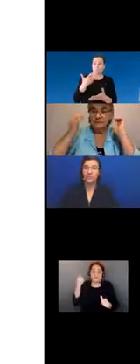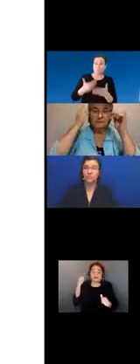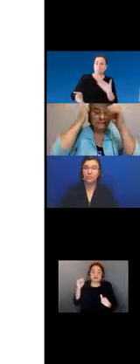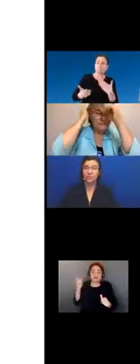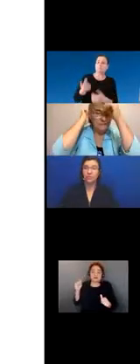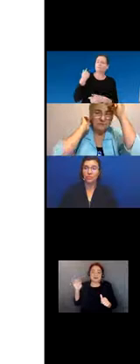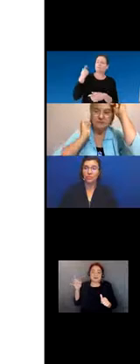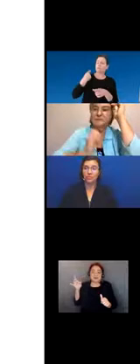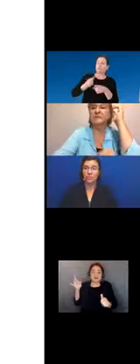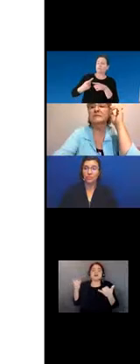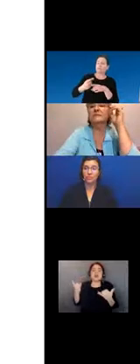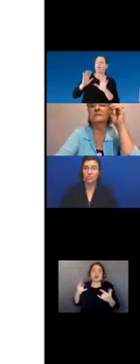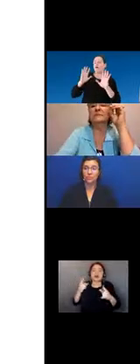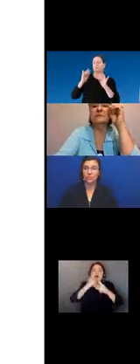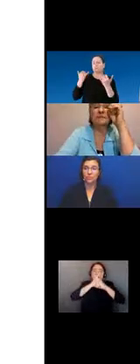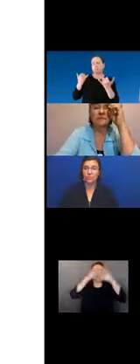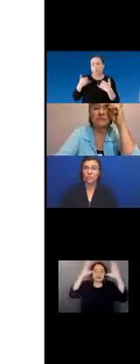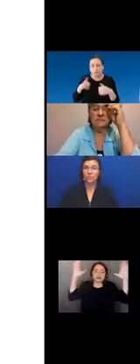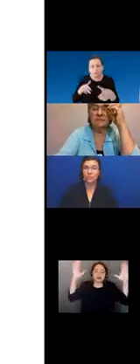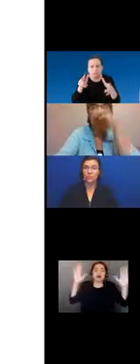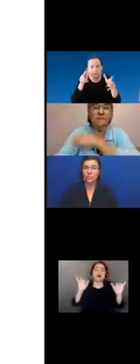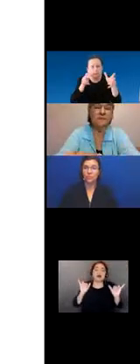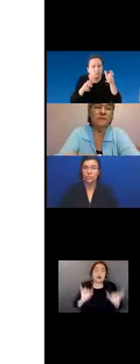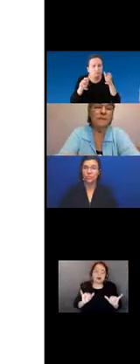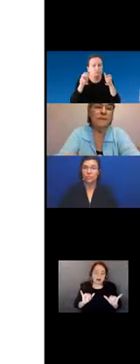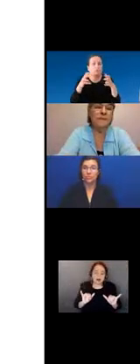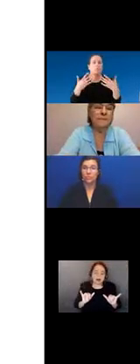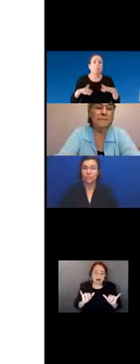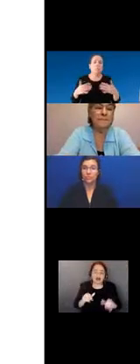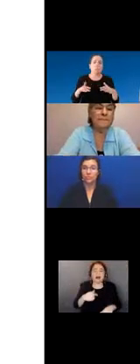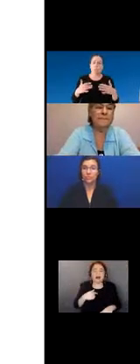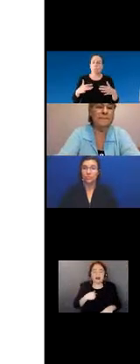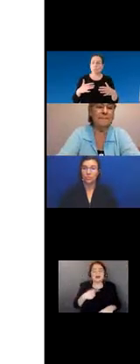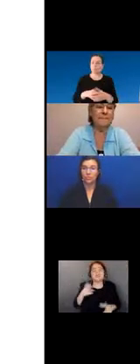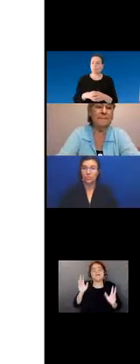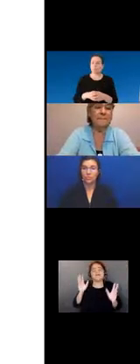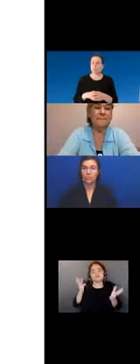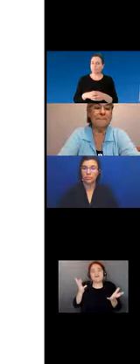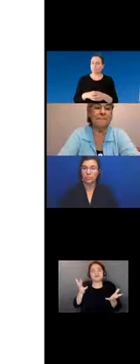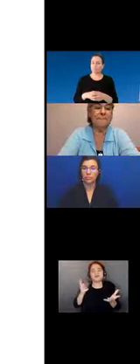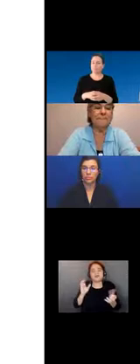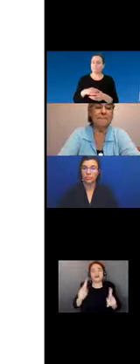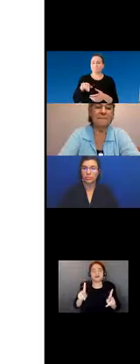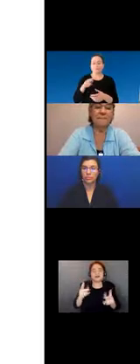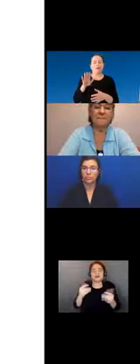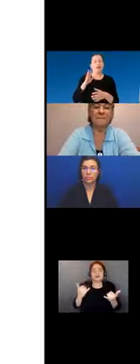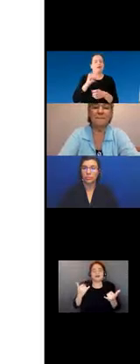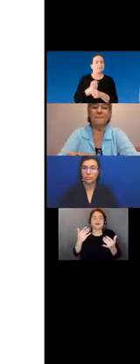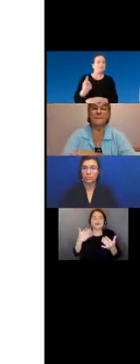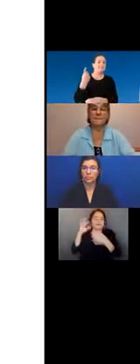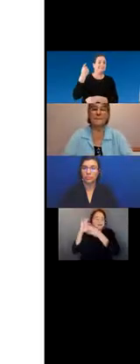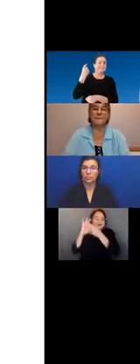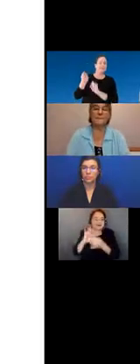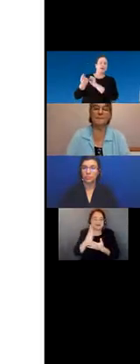have a picture of really what was the first session all about. So without any waste